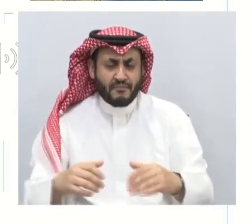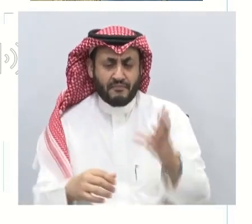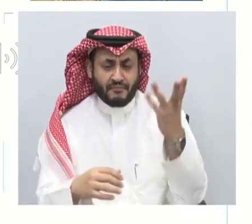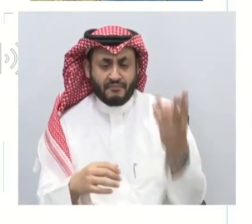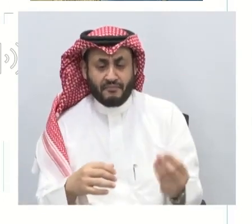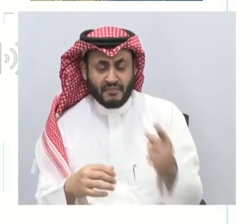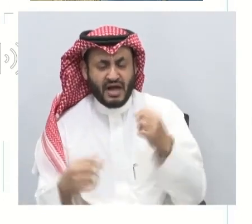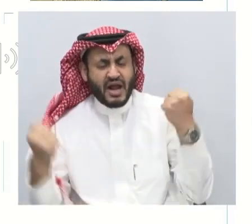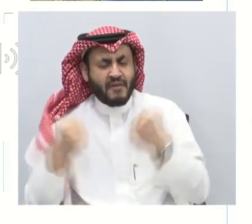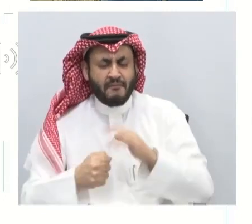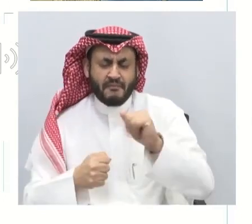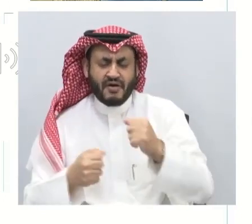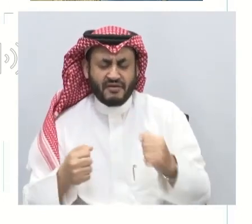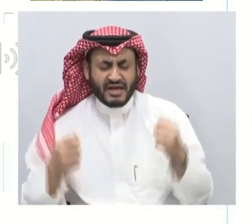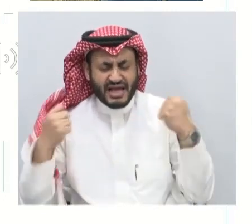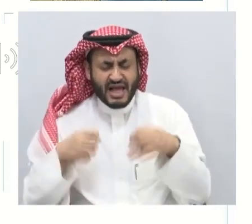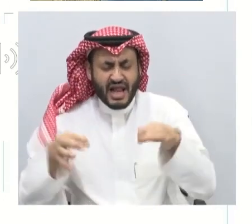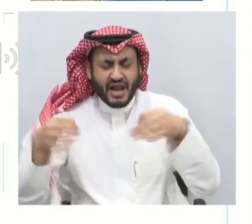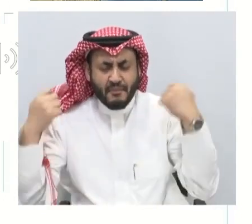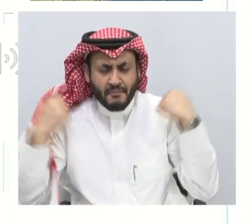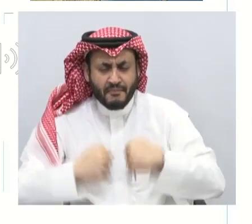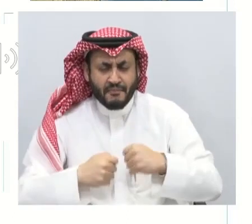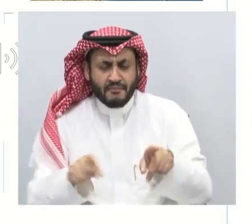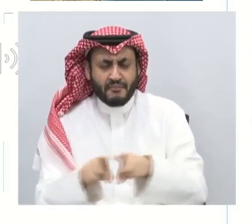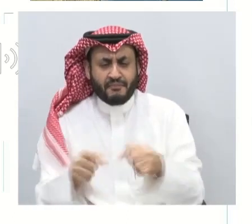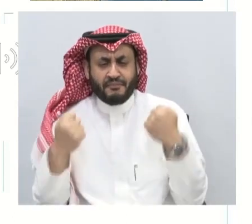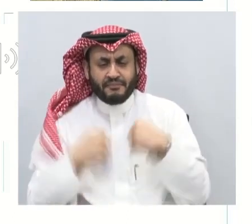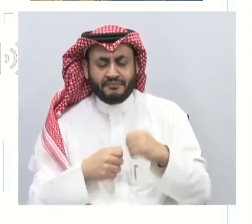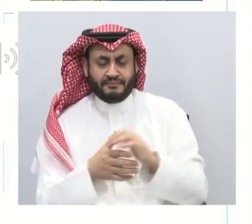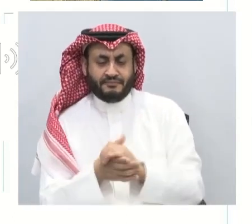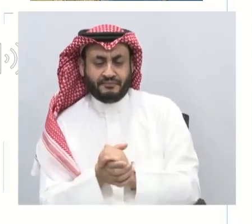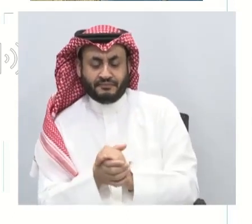a heavy coat, but take a jacket with you.